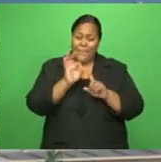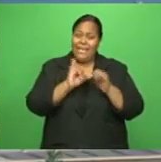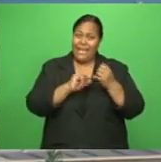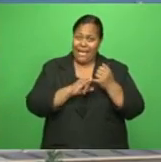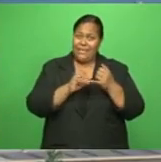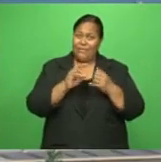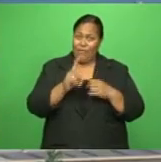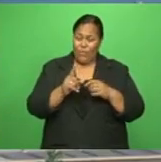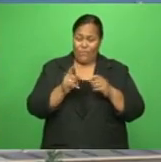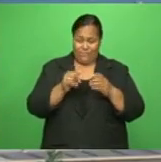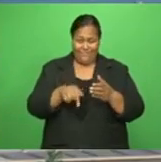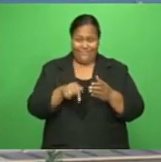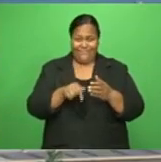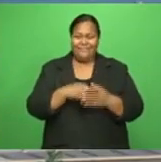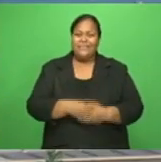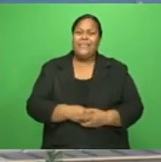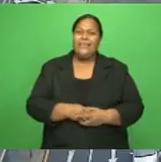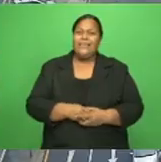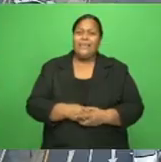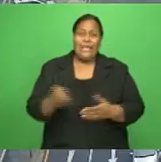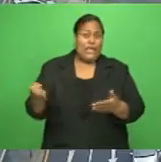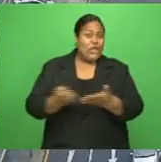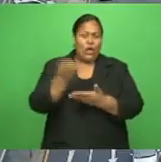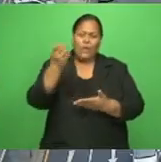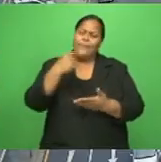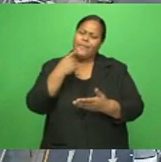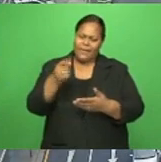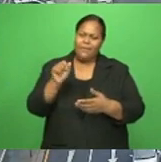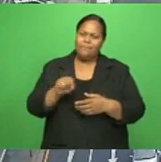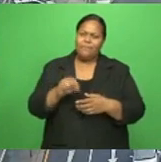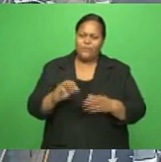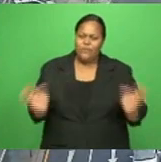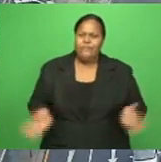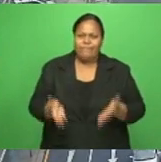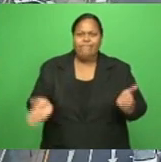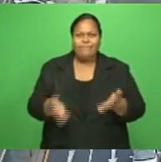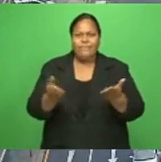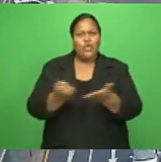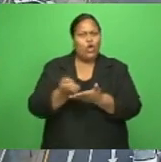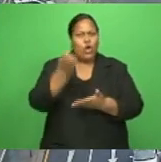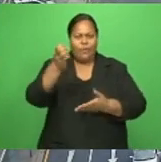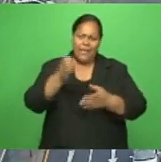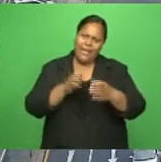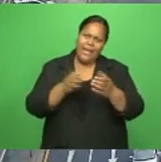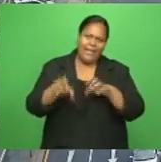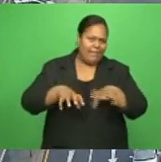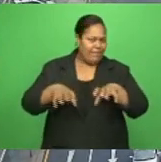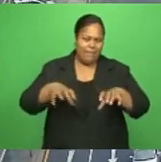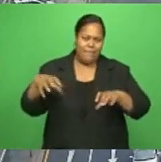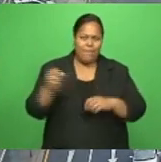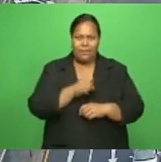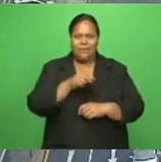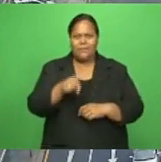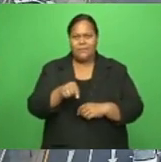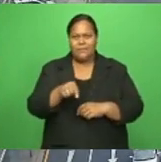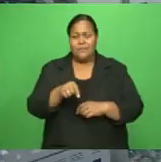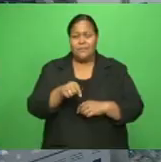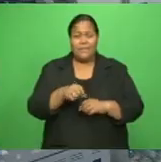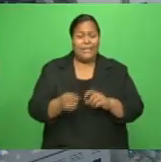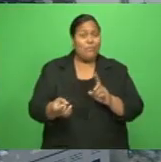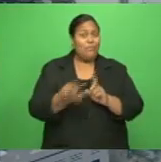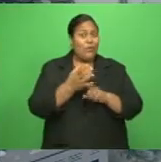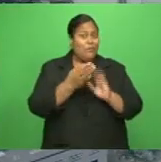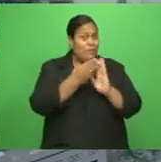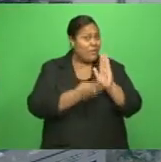national budget will be focused on creating more economic activity. She highlighted that one of the important aspects of the budget is